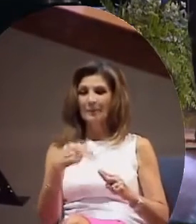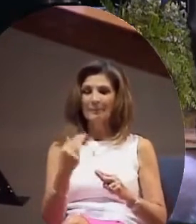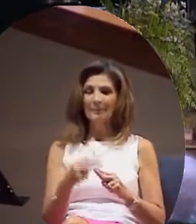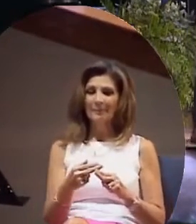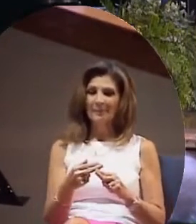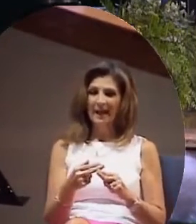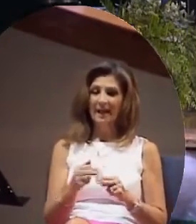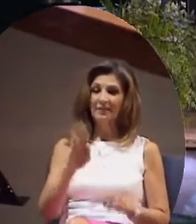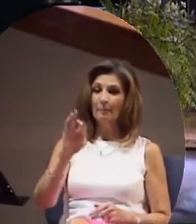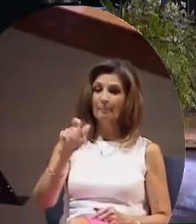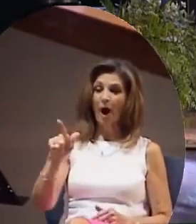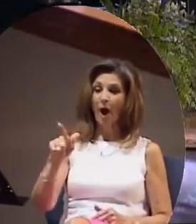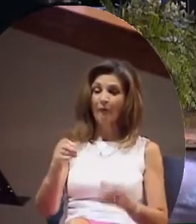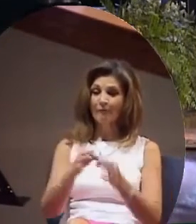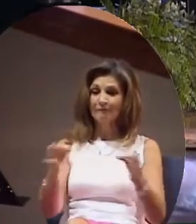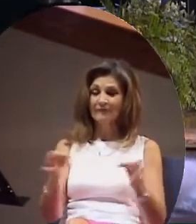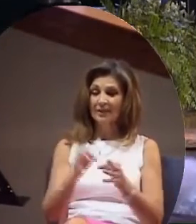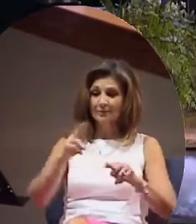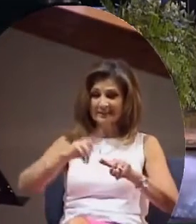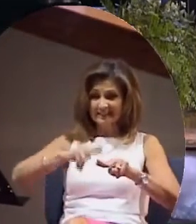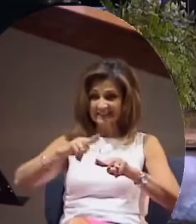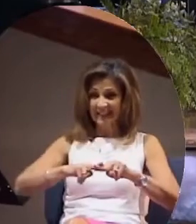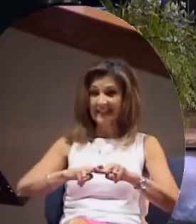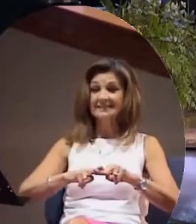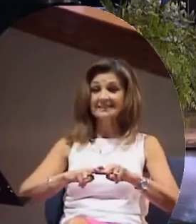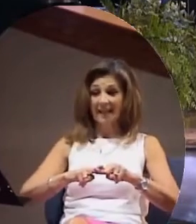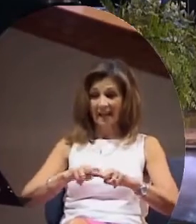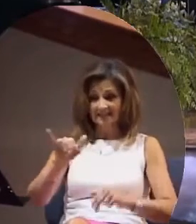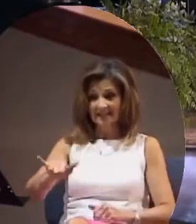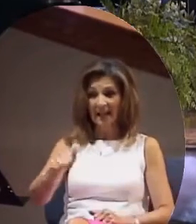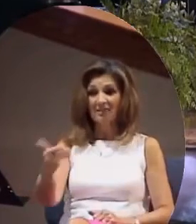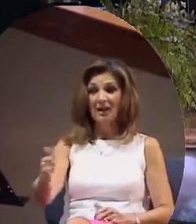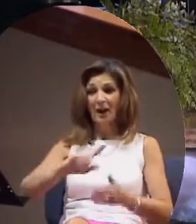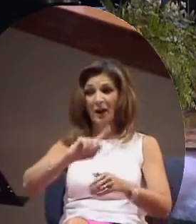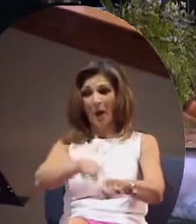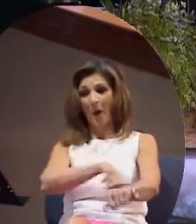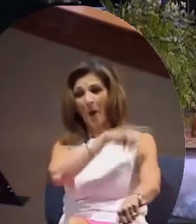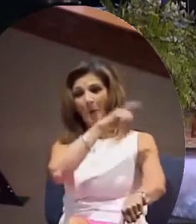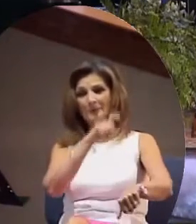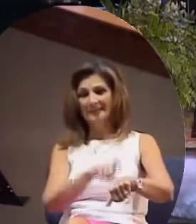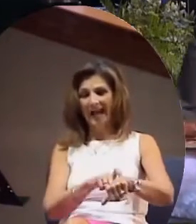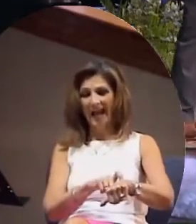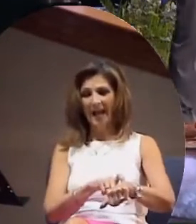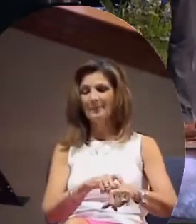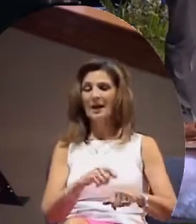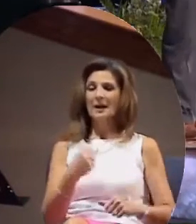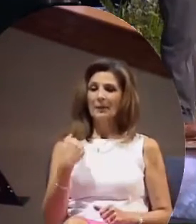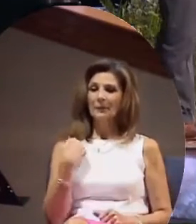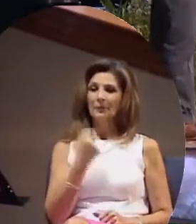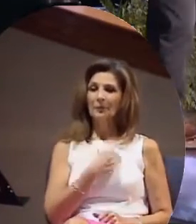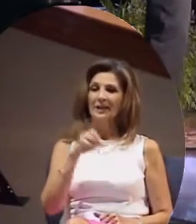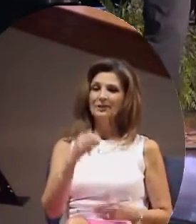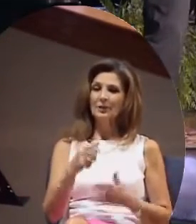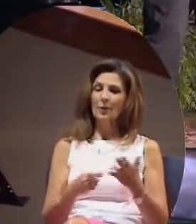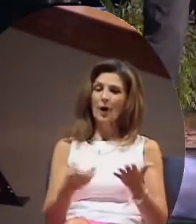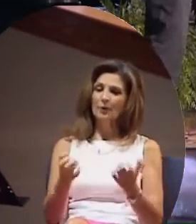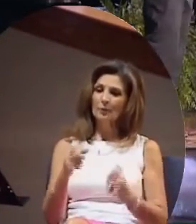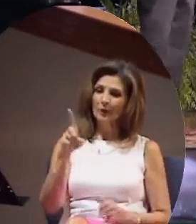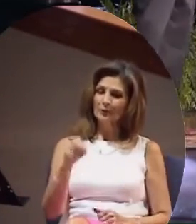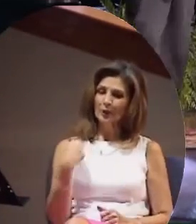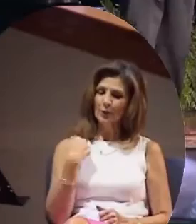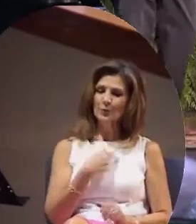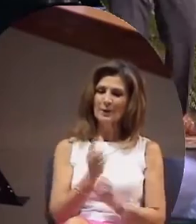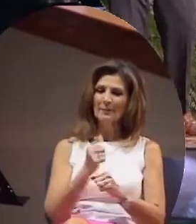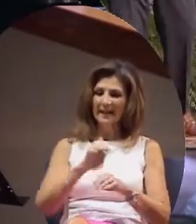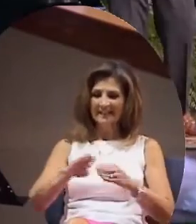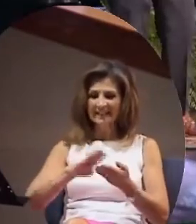the ball field chair, amen. That thing's comfortable, amen." We do what we want to do, and we make excuses for what